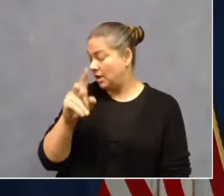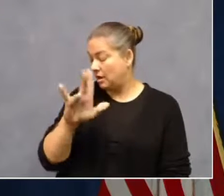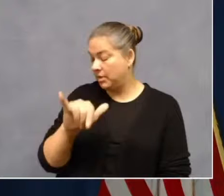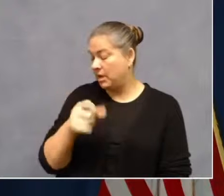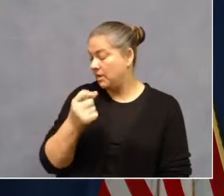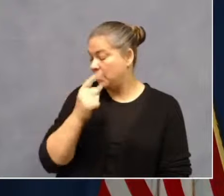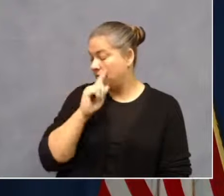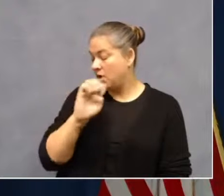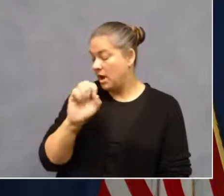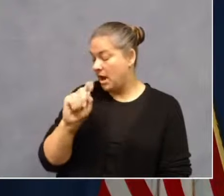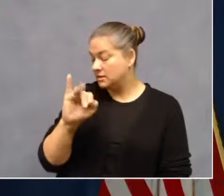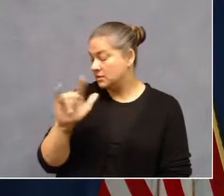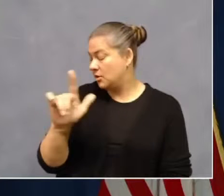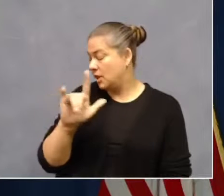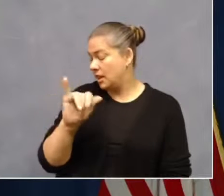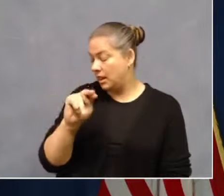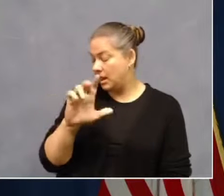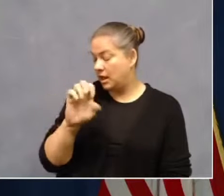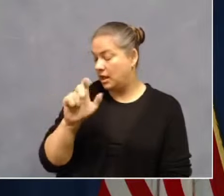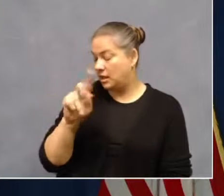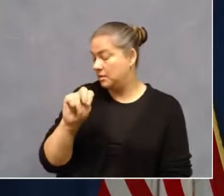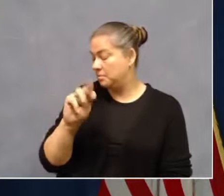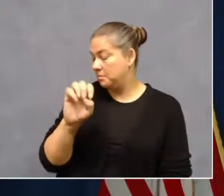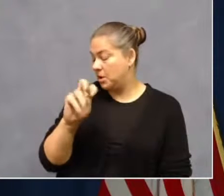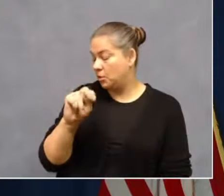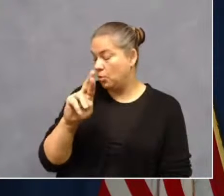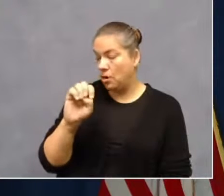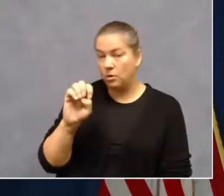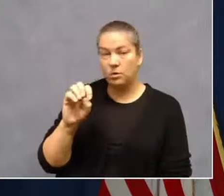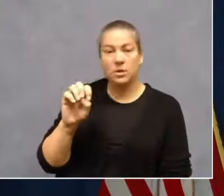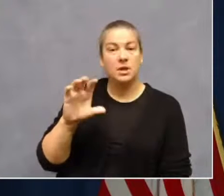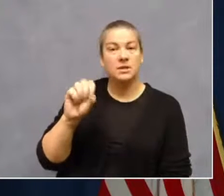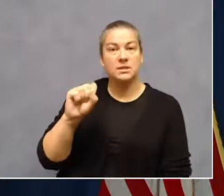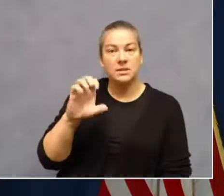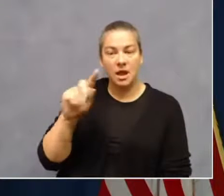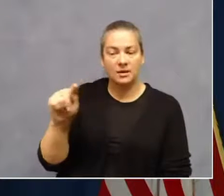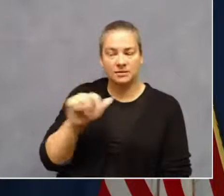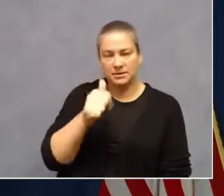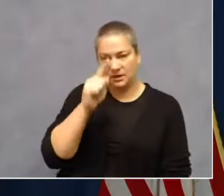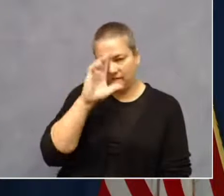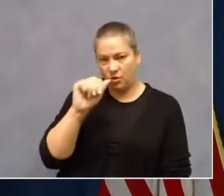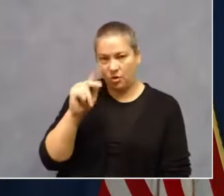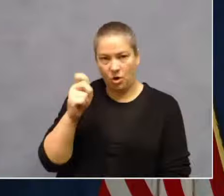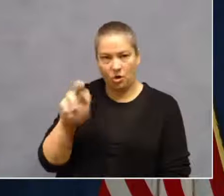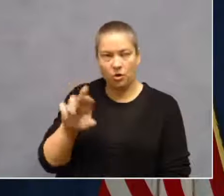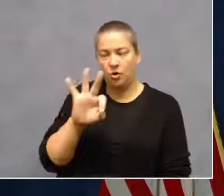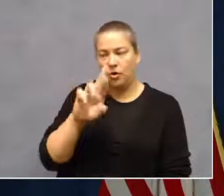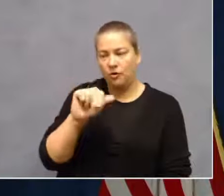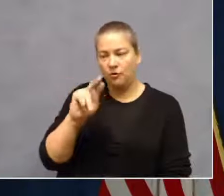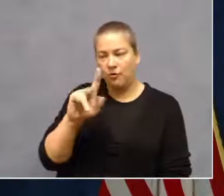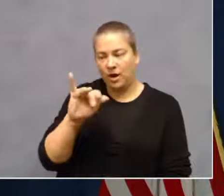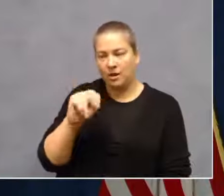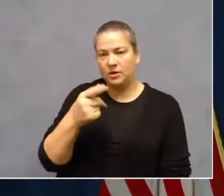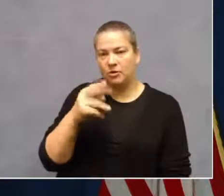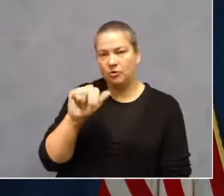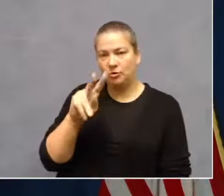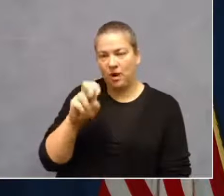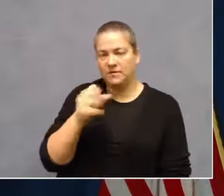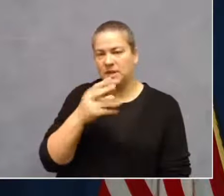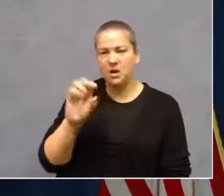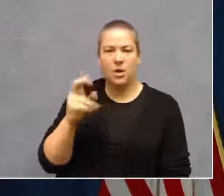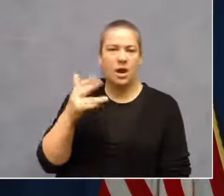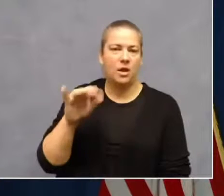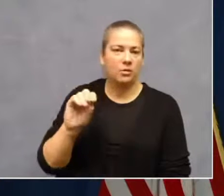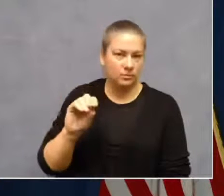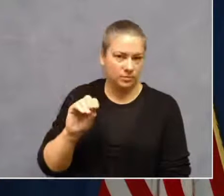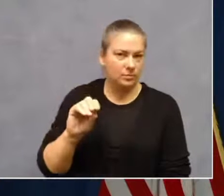Estill, Lincoln, Monroe, Scott. And 10 for Carter, Franklin, Graves, and Ohio. That list